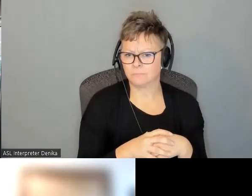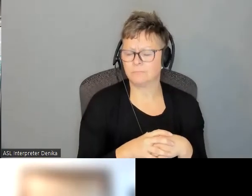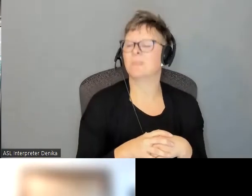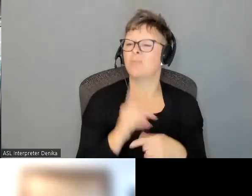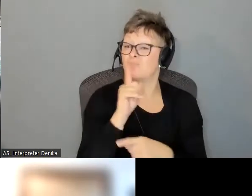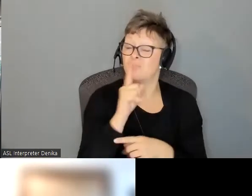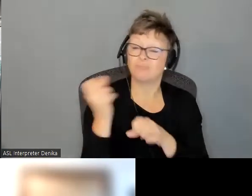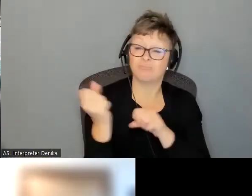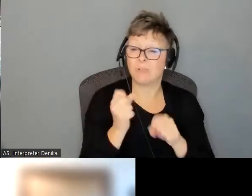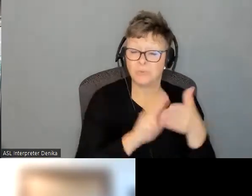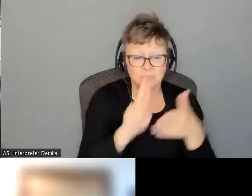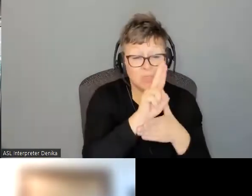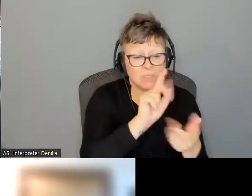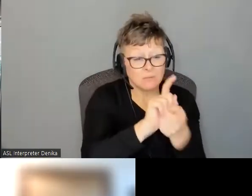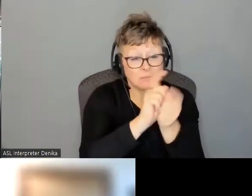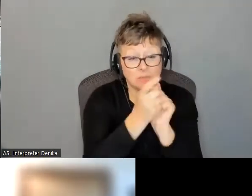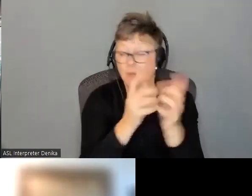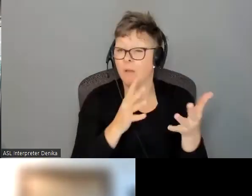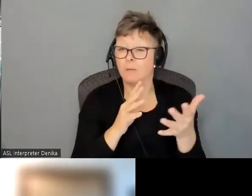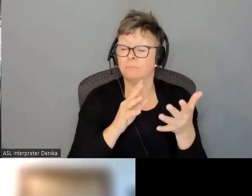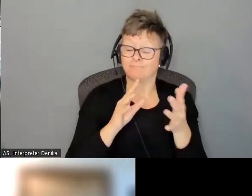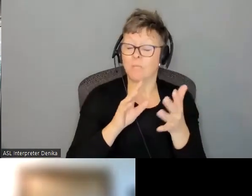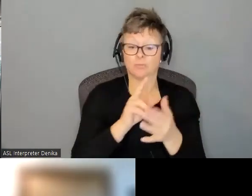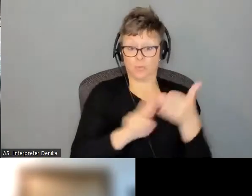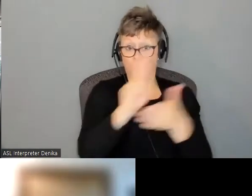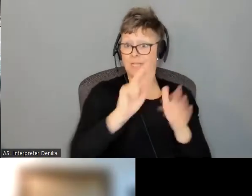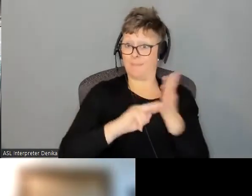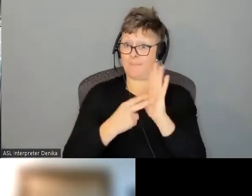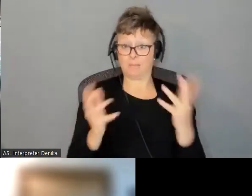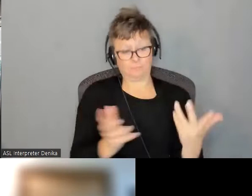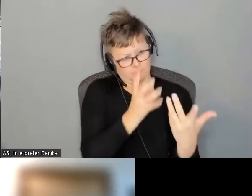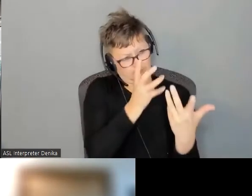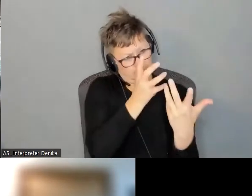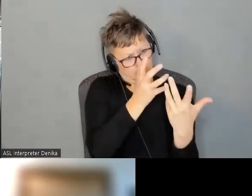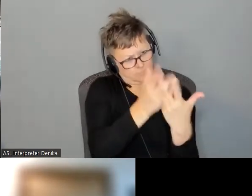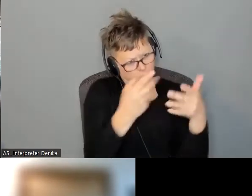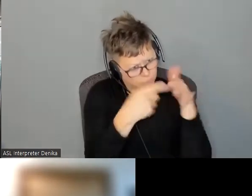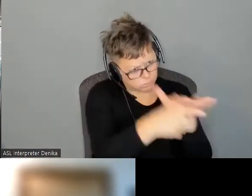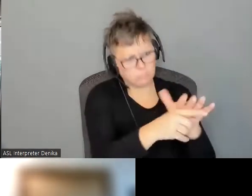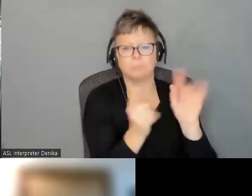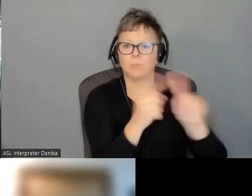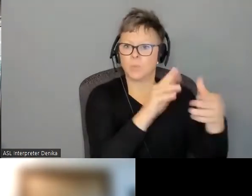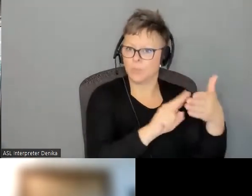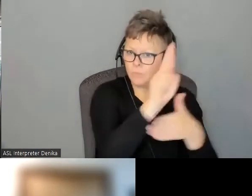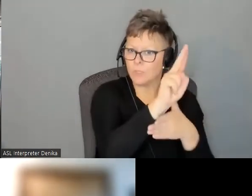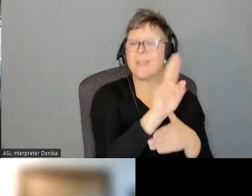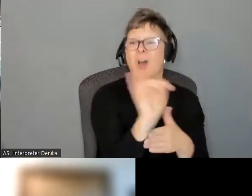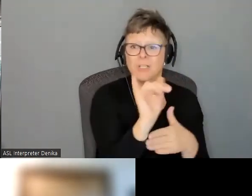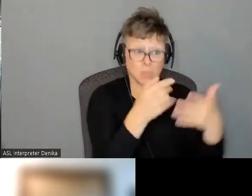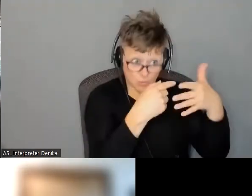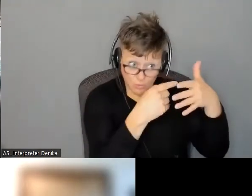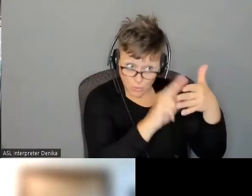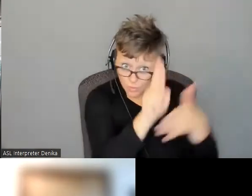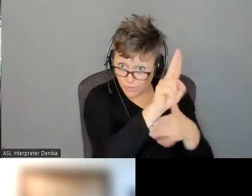and transitioning into university. One of the things we're looking at is transitioning out to work, given